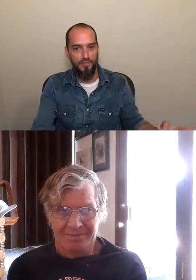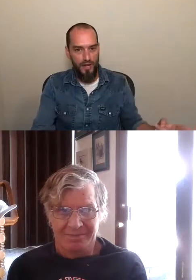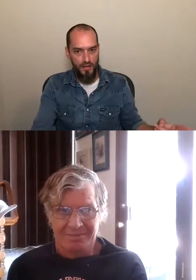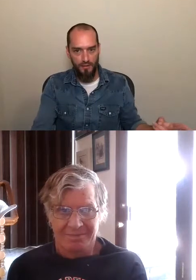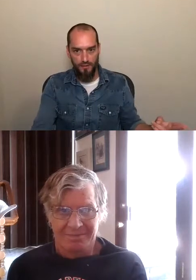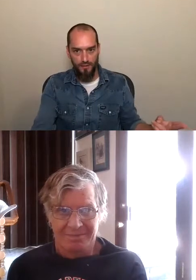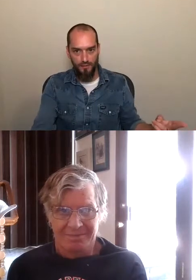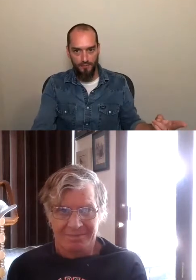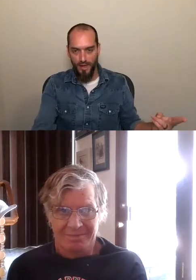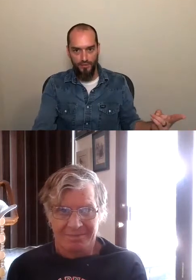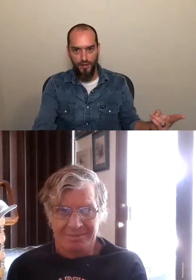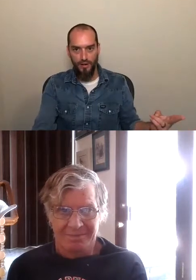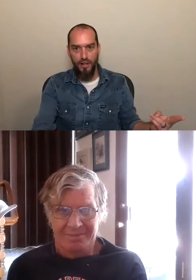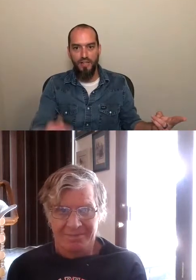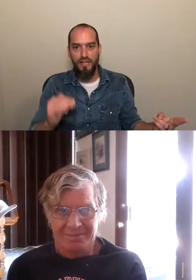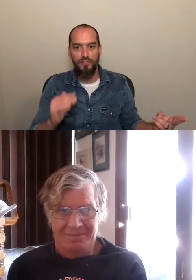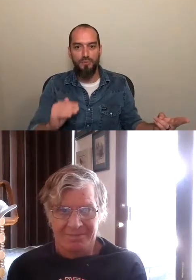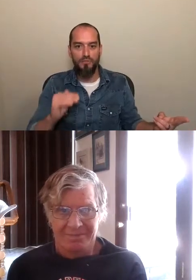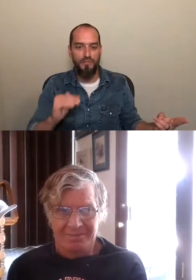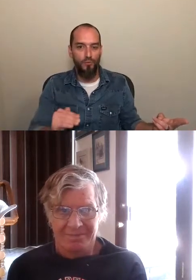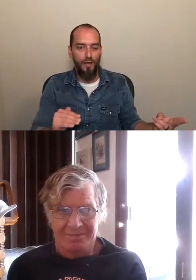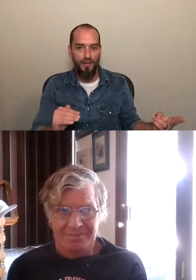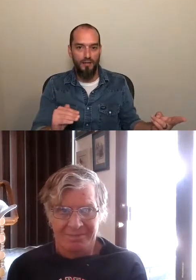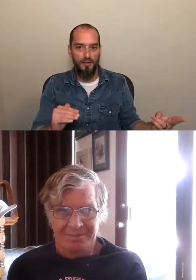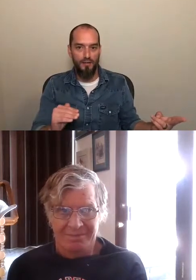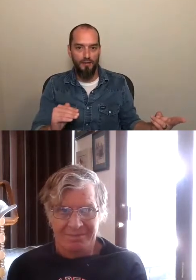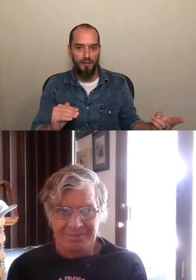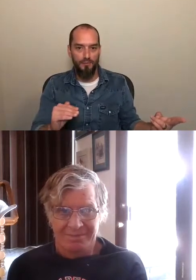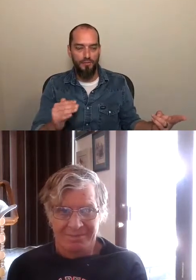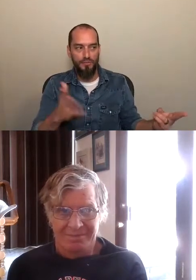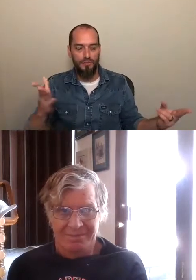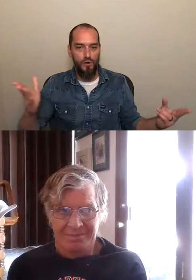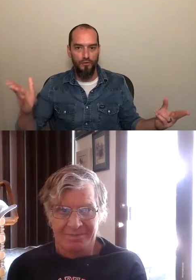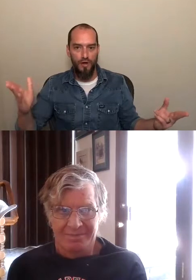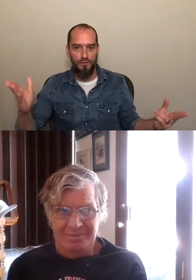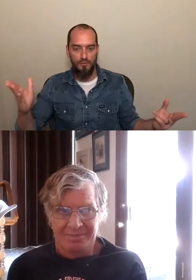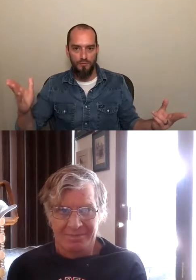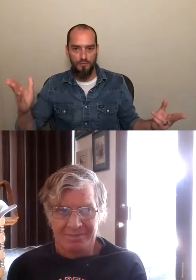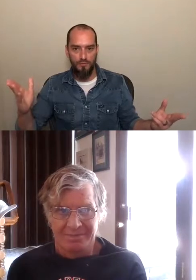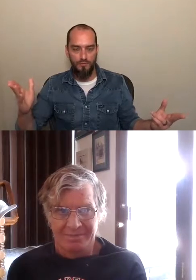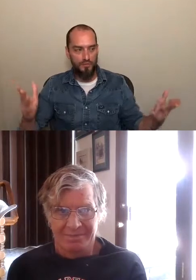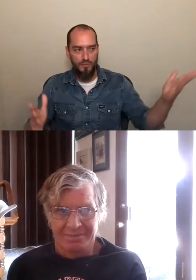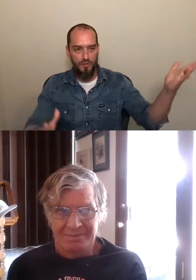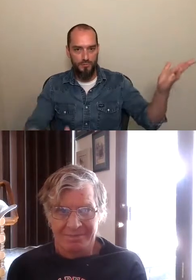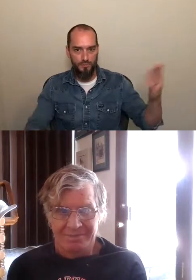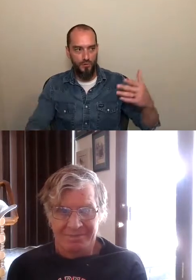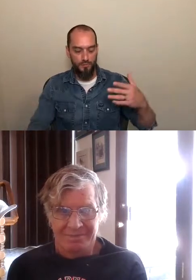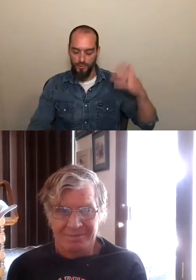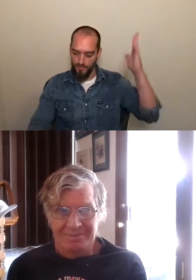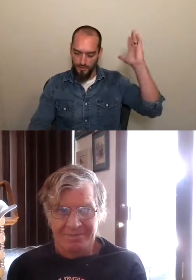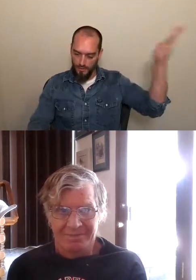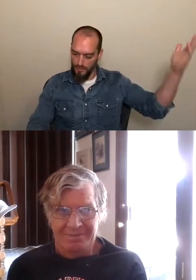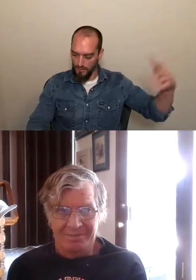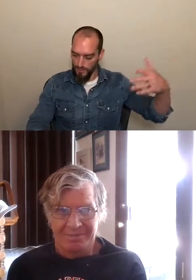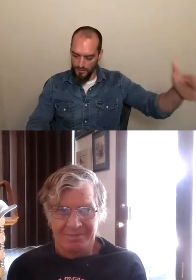paper mache back there. It's never supposed to get wet, but they're using the wrong grout. Doesn't cost much more,